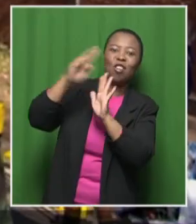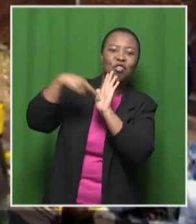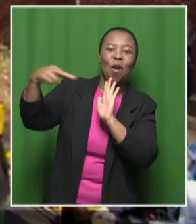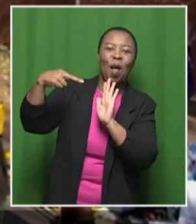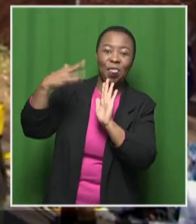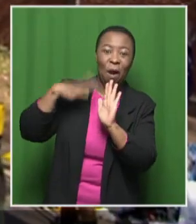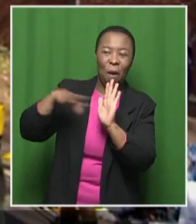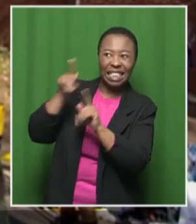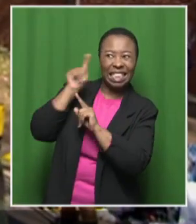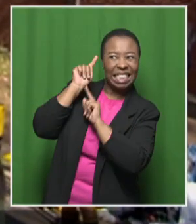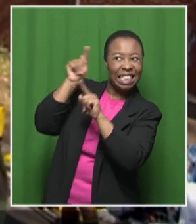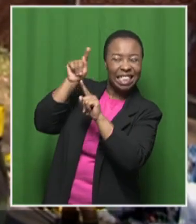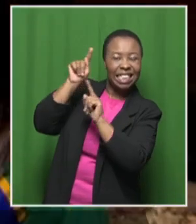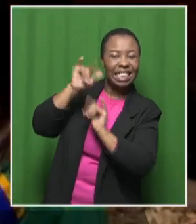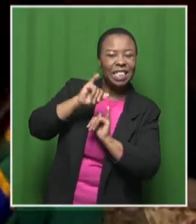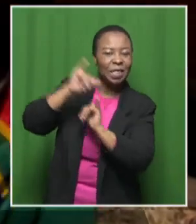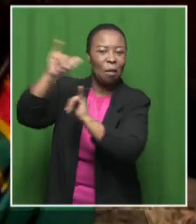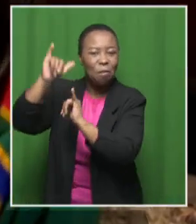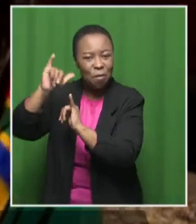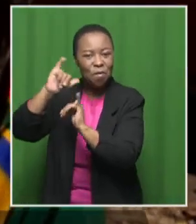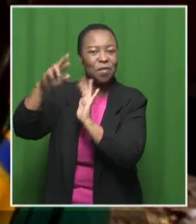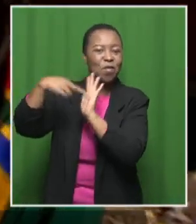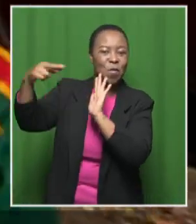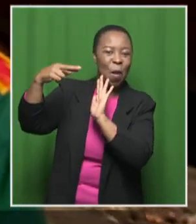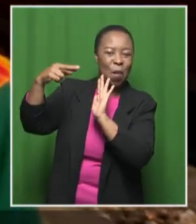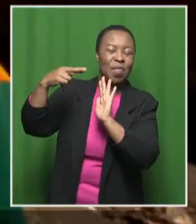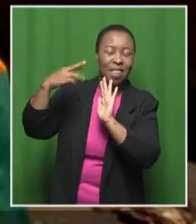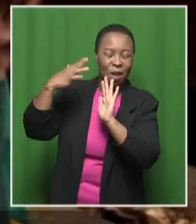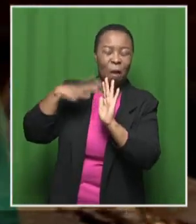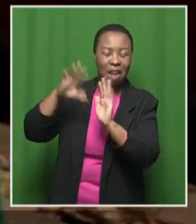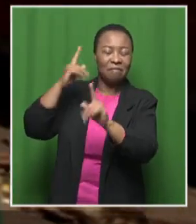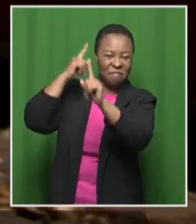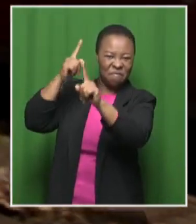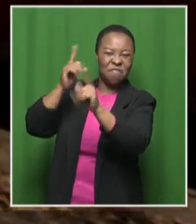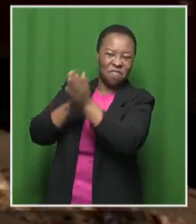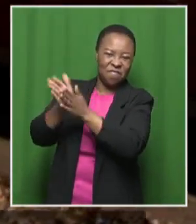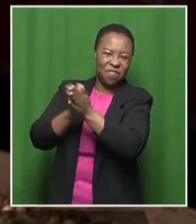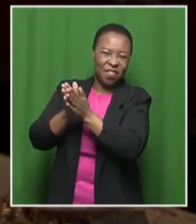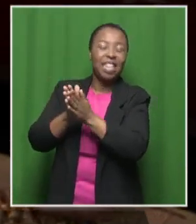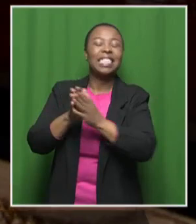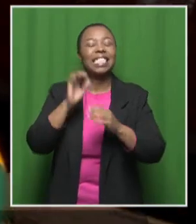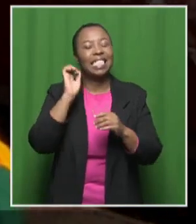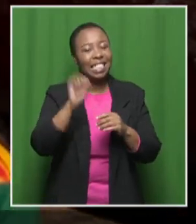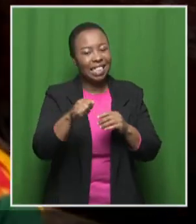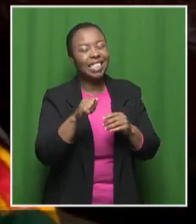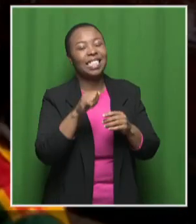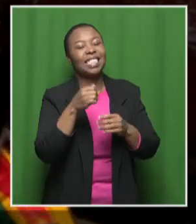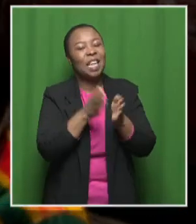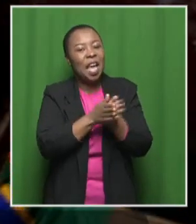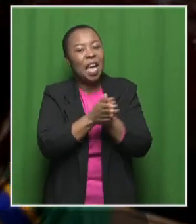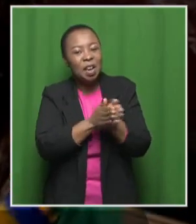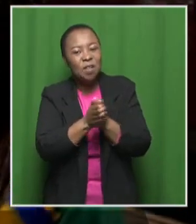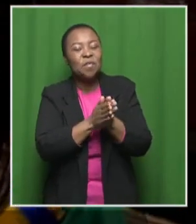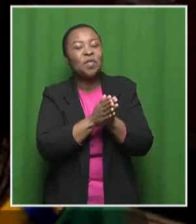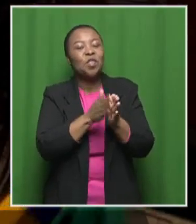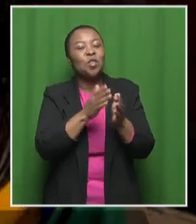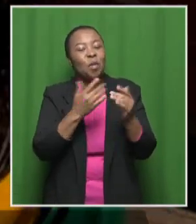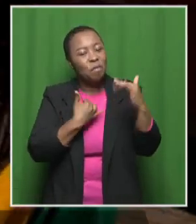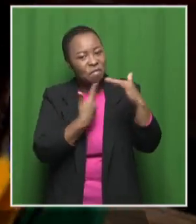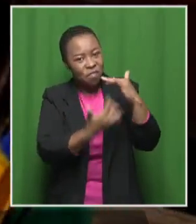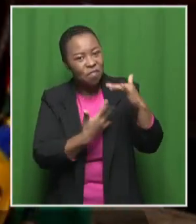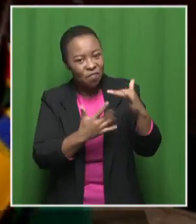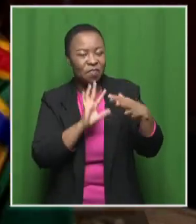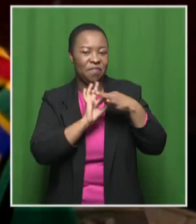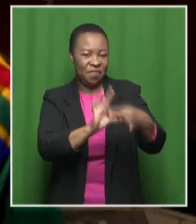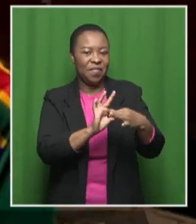the next Springboks and that kind of thing. I love that. Aspire to inspire. And because Bafana Bafana as well as